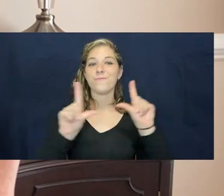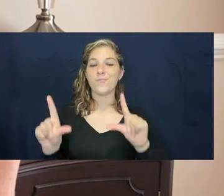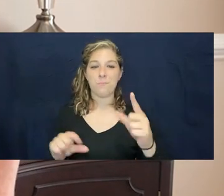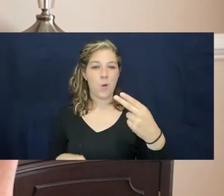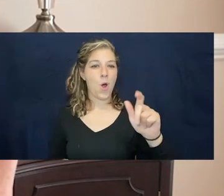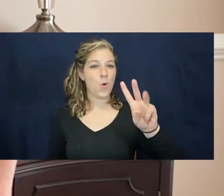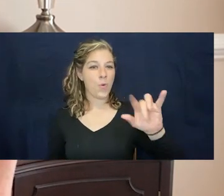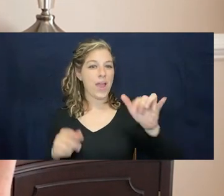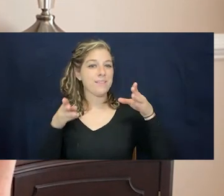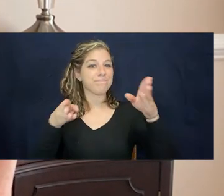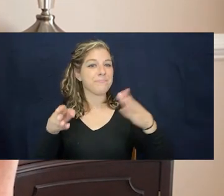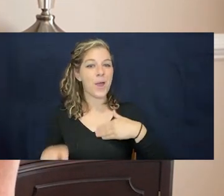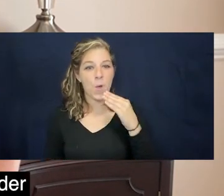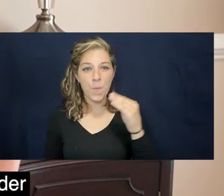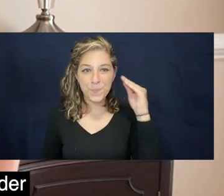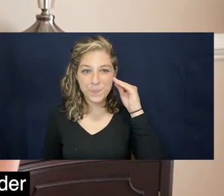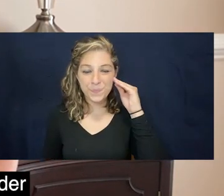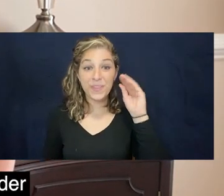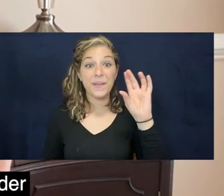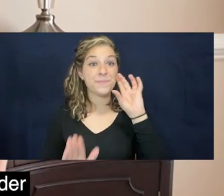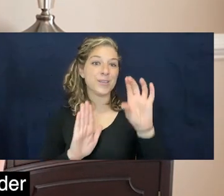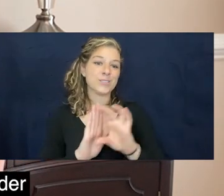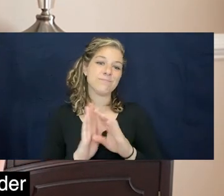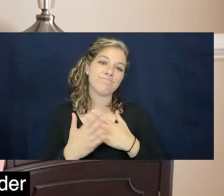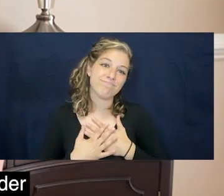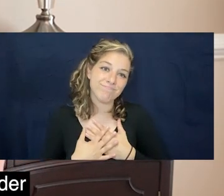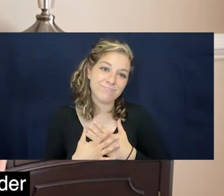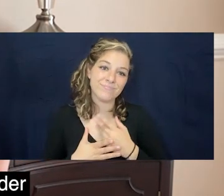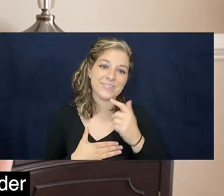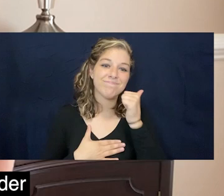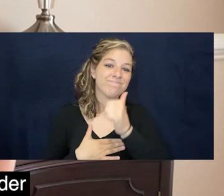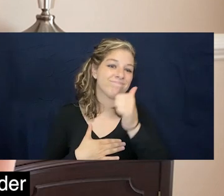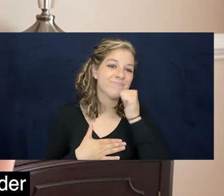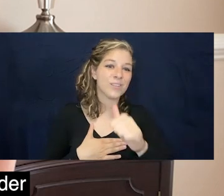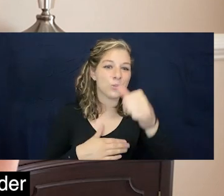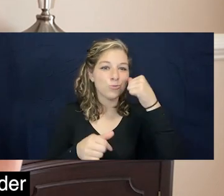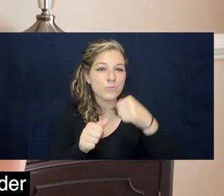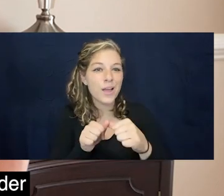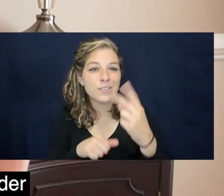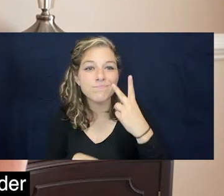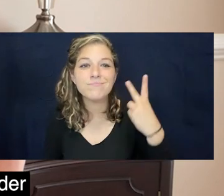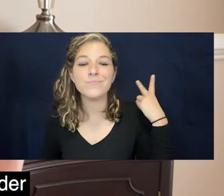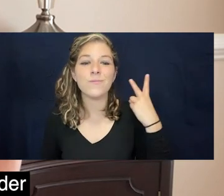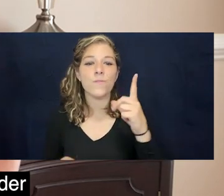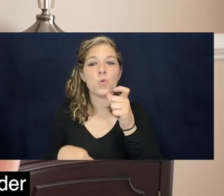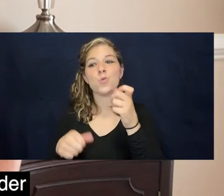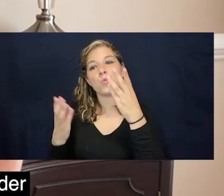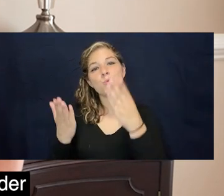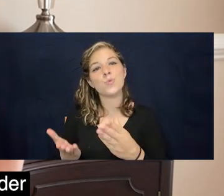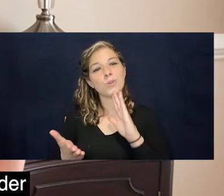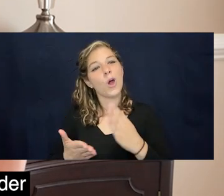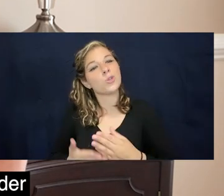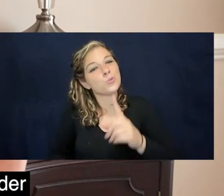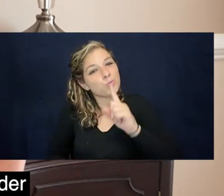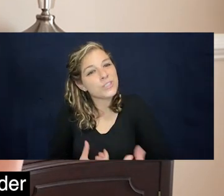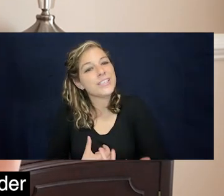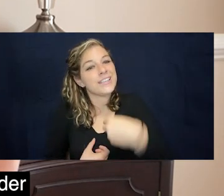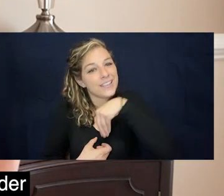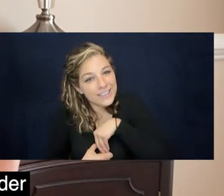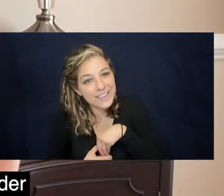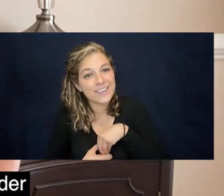a hallway in my house. And those pictures are really a daily reminder of who she really